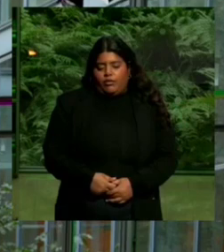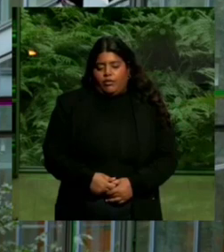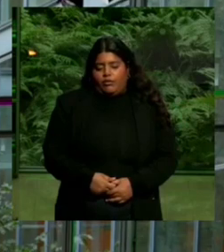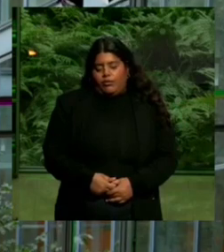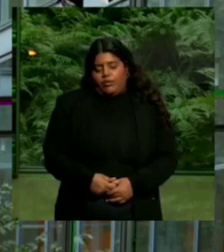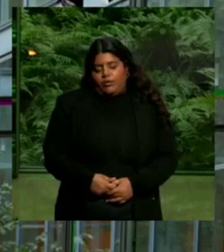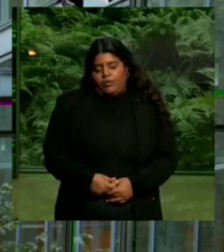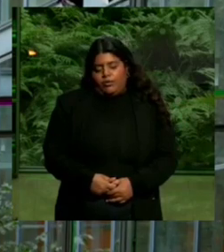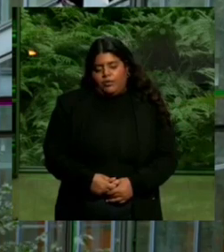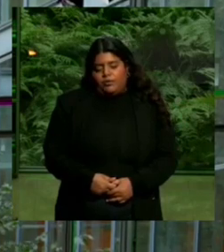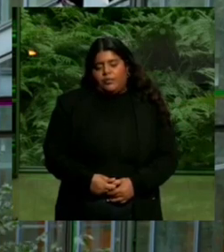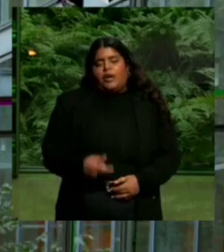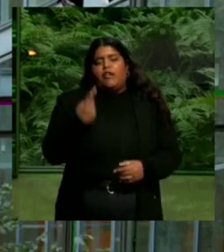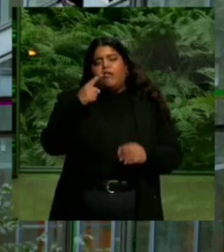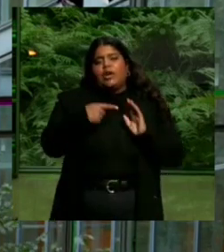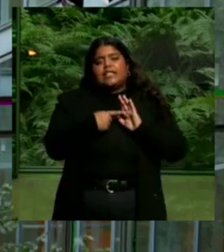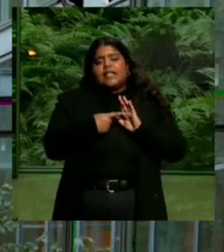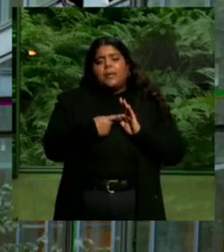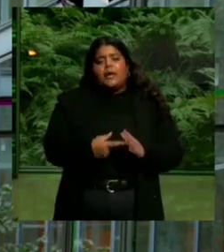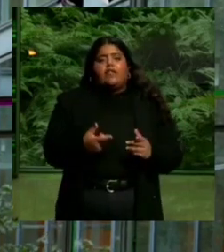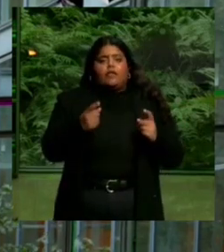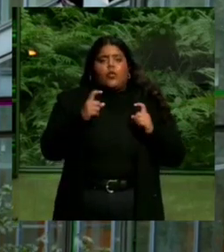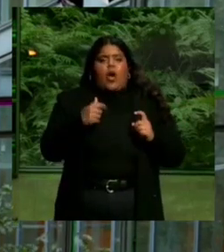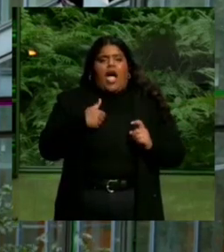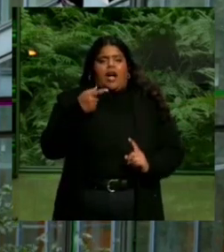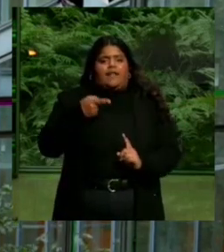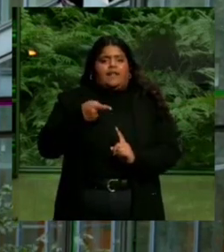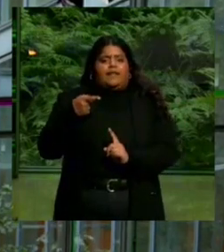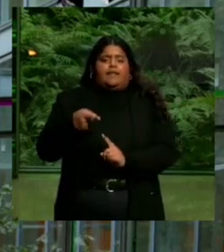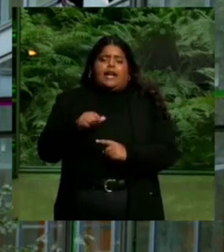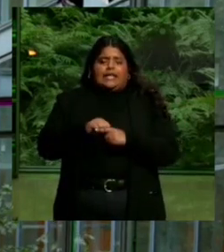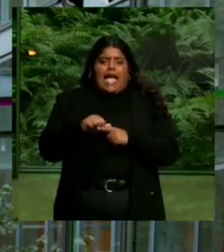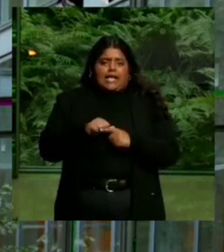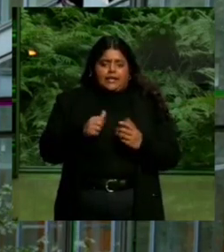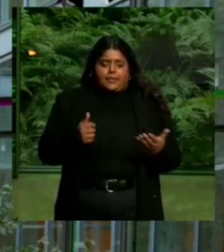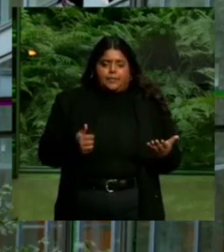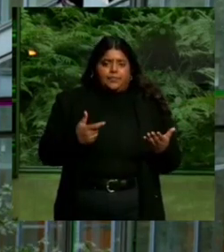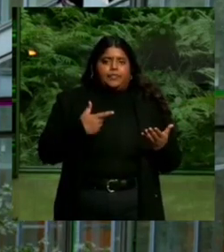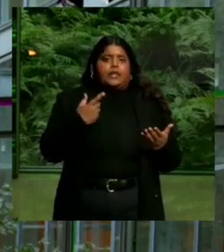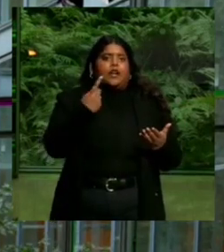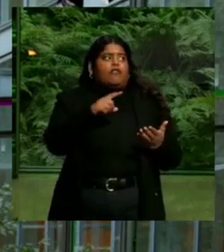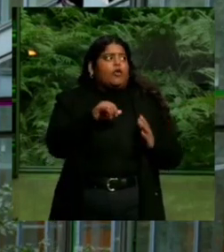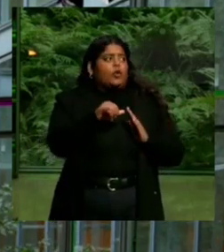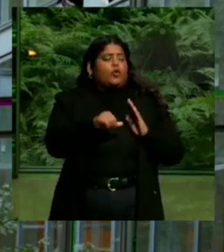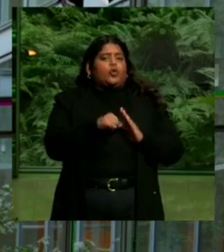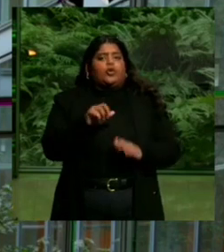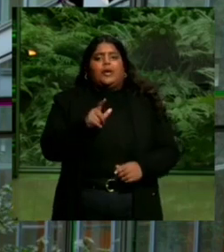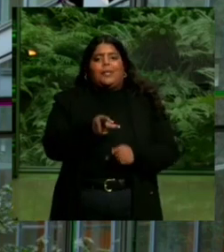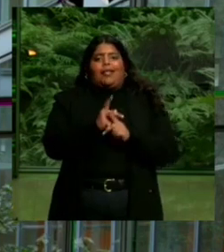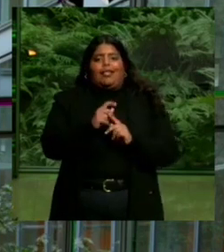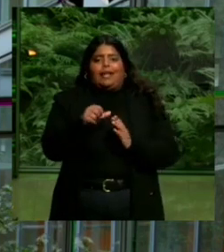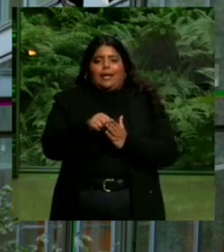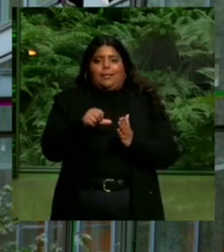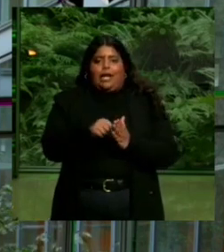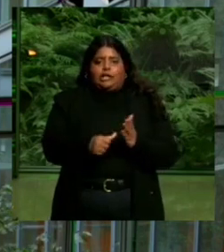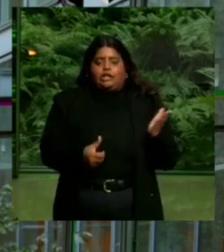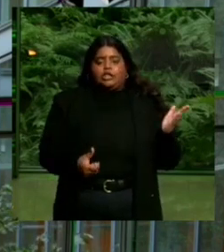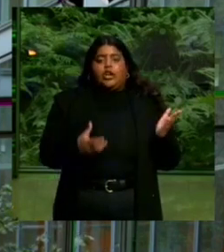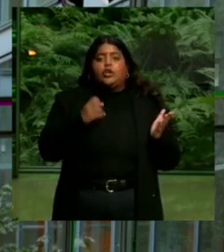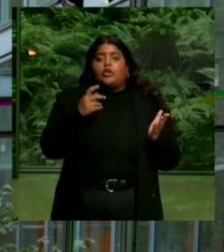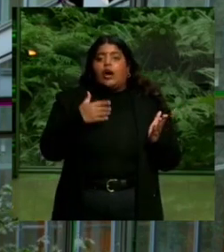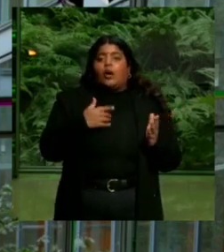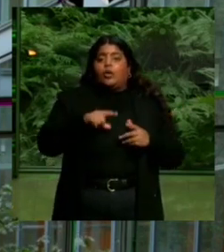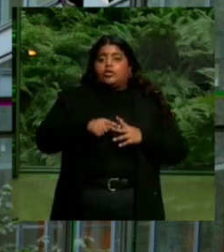Let's say you're given this task: improve the website copy for Utah Shakespeare Festival's landing page. I'm going to start with